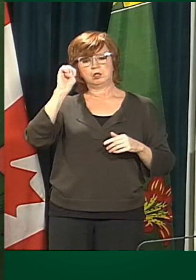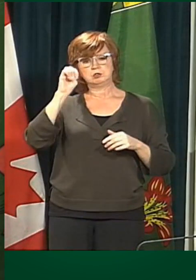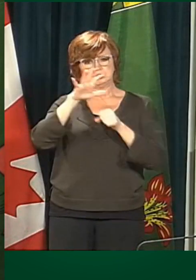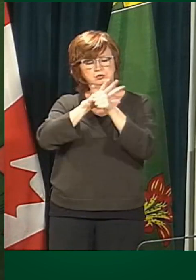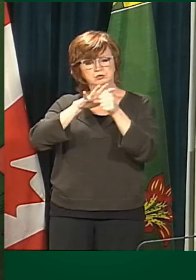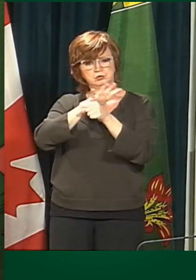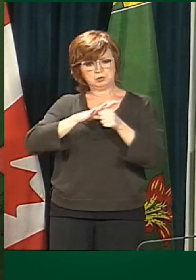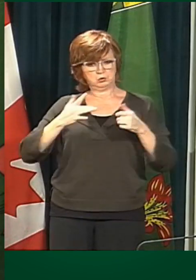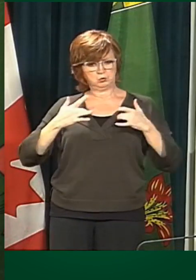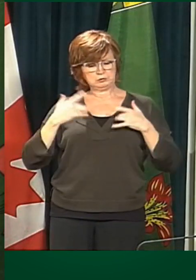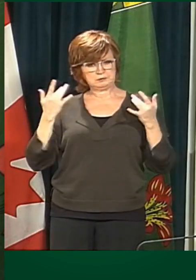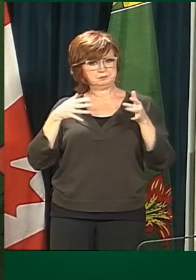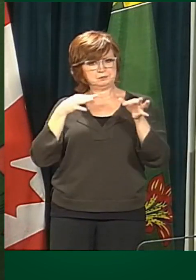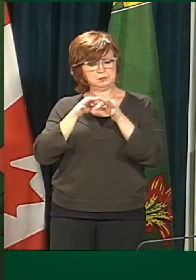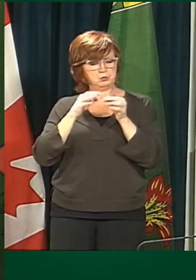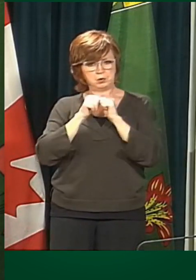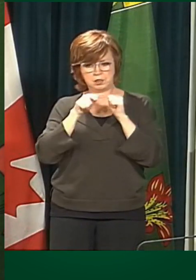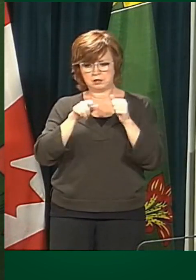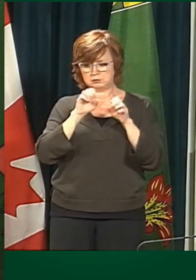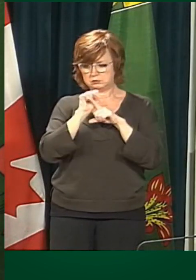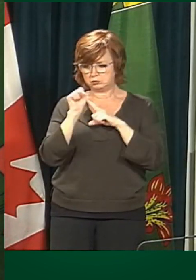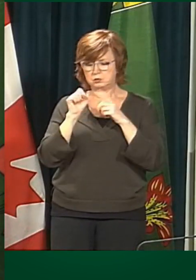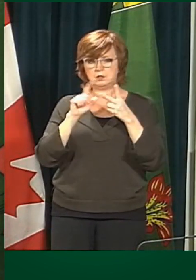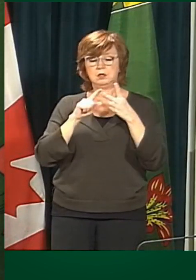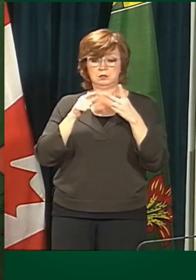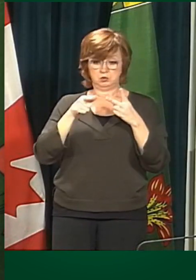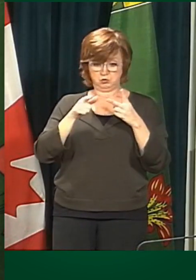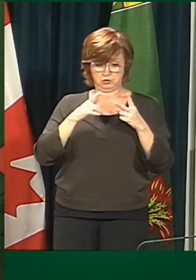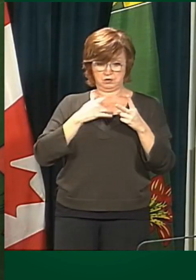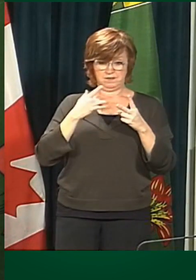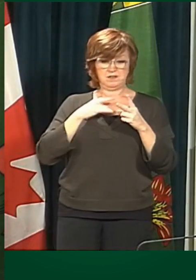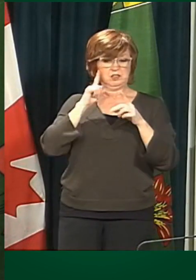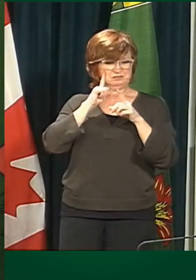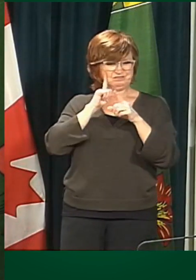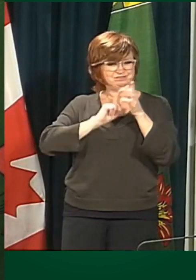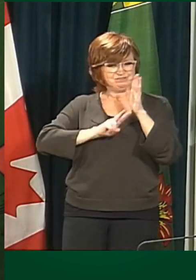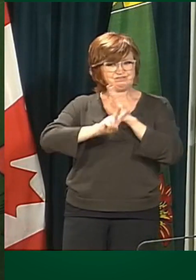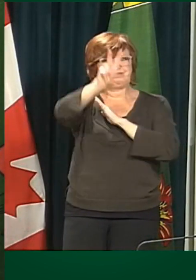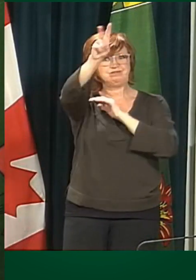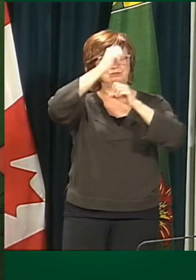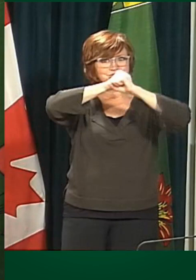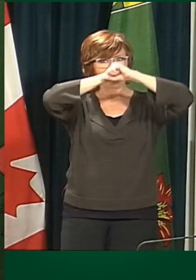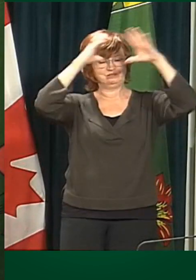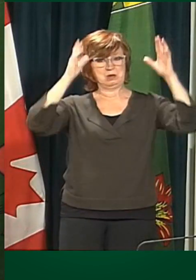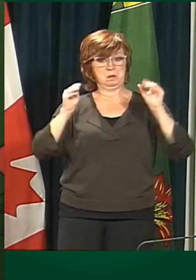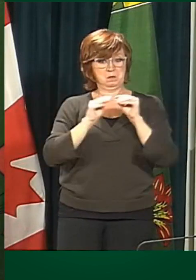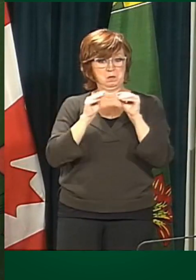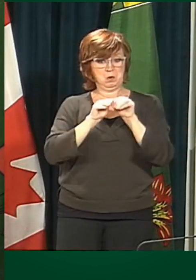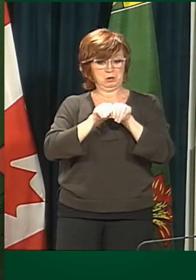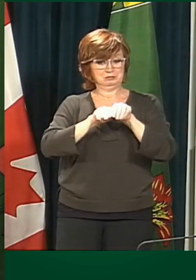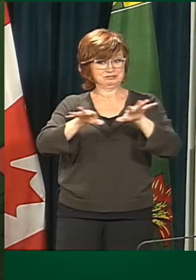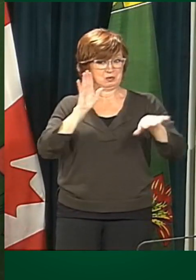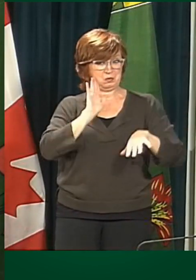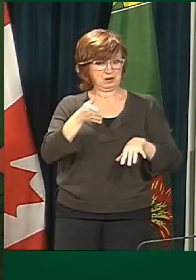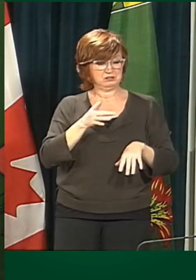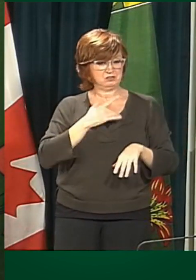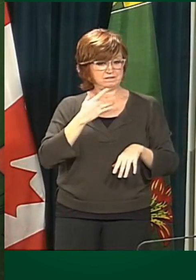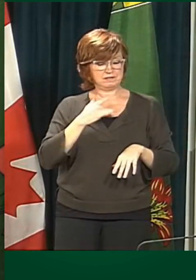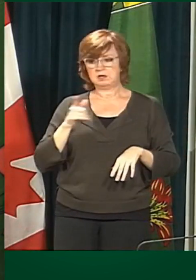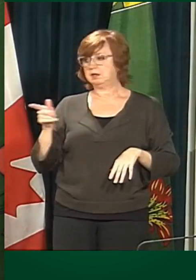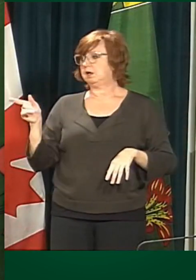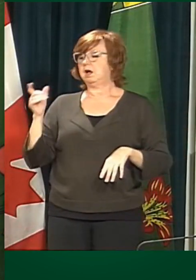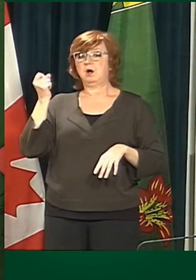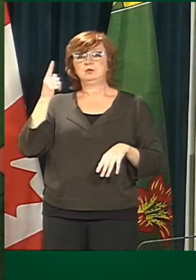update on that, and also explain whether or not you're expecting more cases from that area? So there will be a more